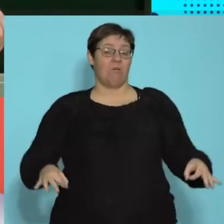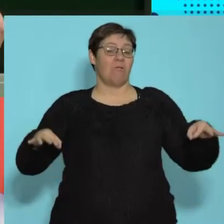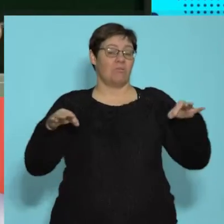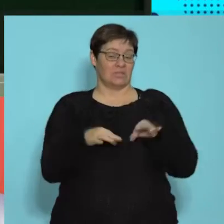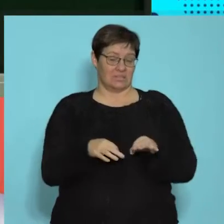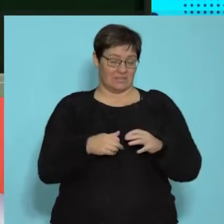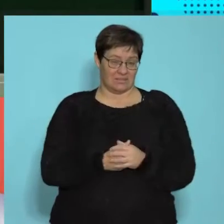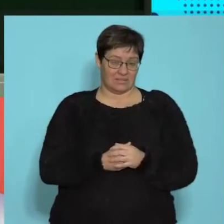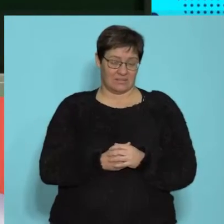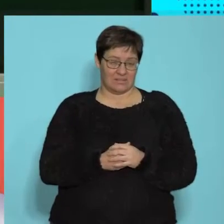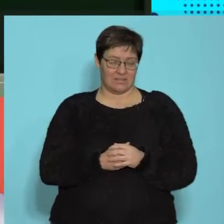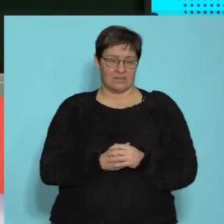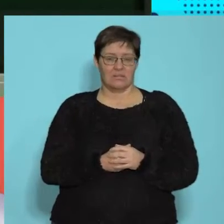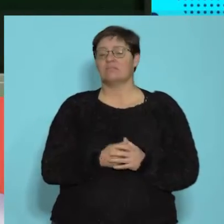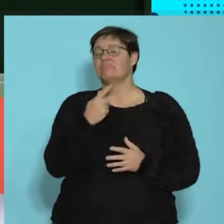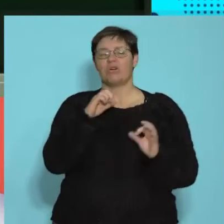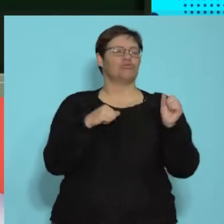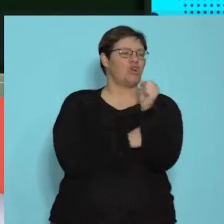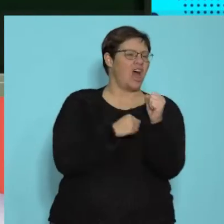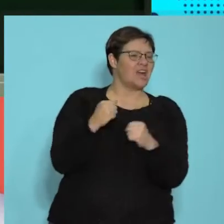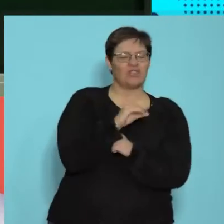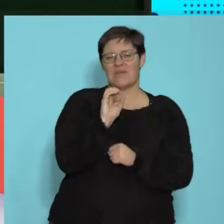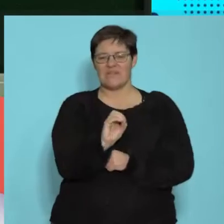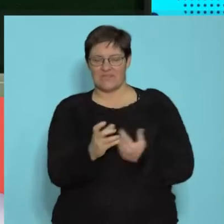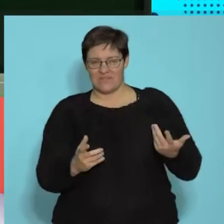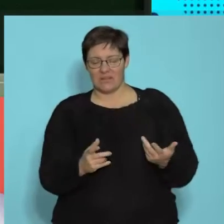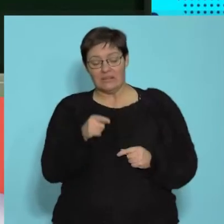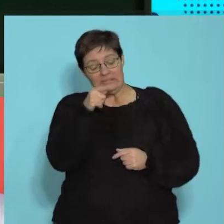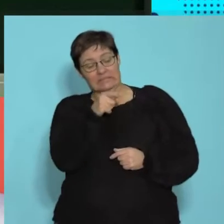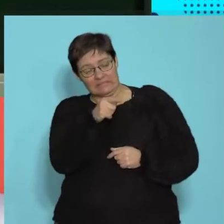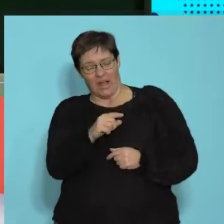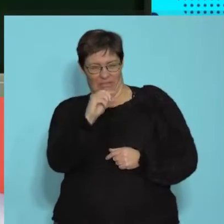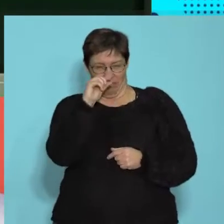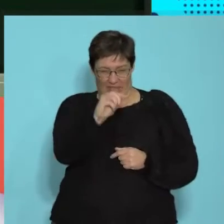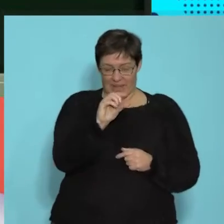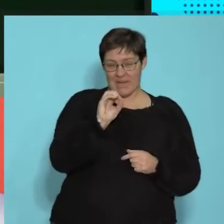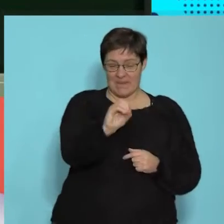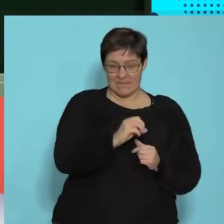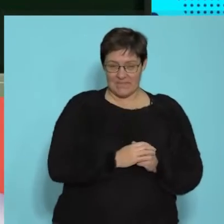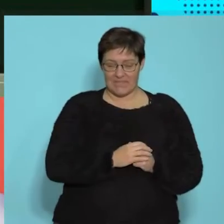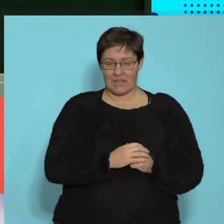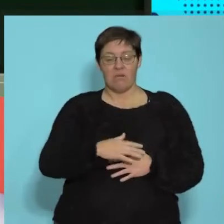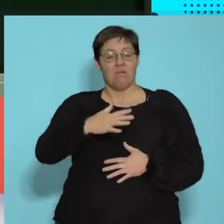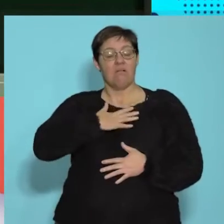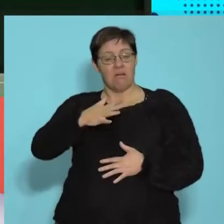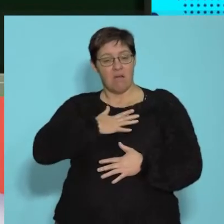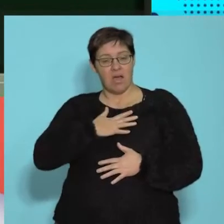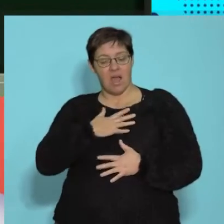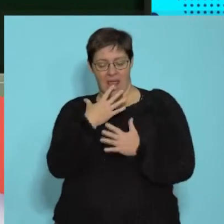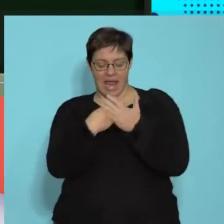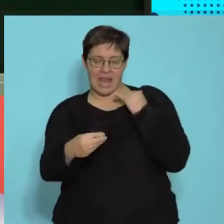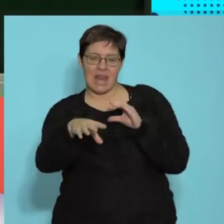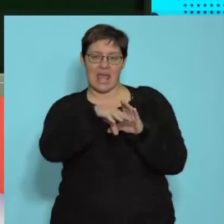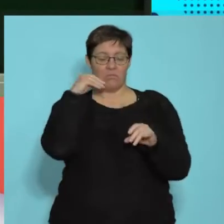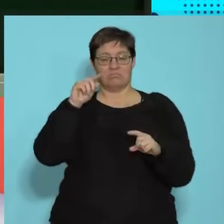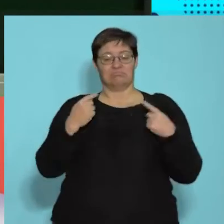important. So if I have got a structure that is really, really thick and the oxygen can't get